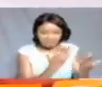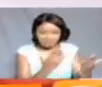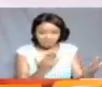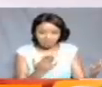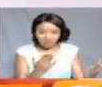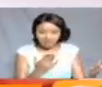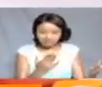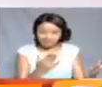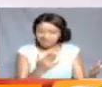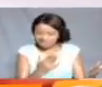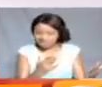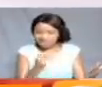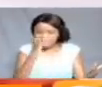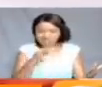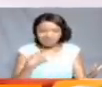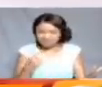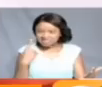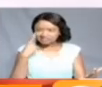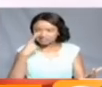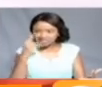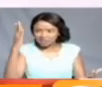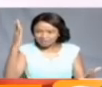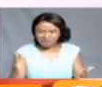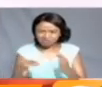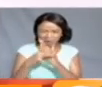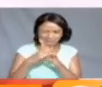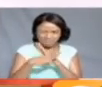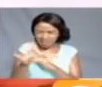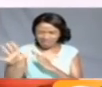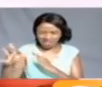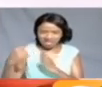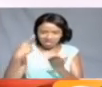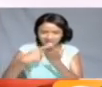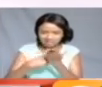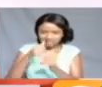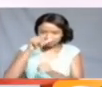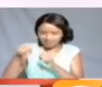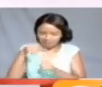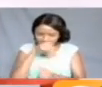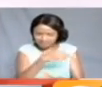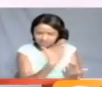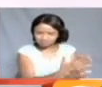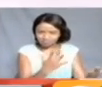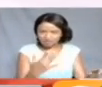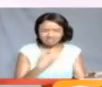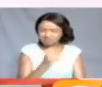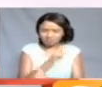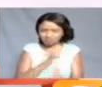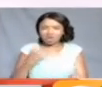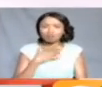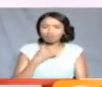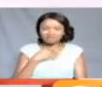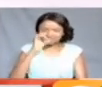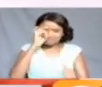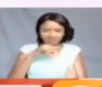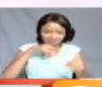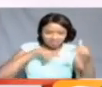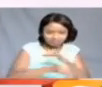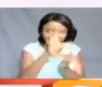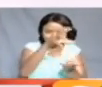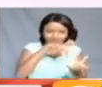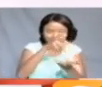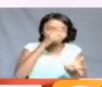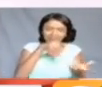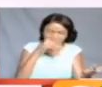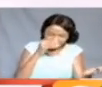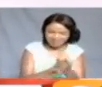talking about it, so I'm now taking, you know, this other product into consideration, to the point where when I go to a supermarket, I will pick that product